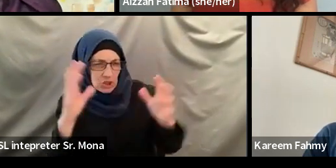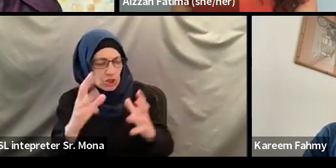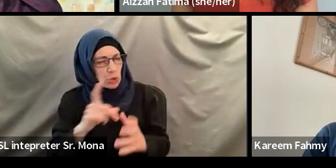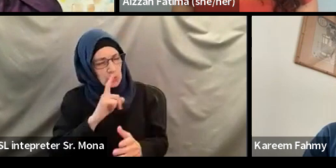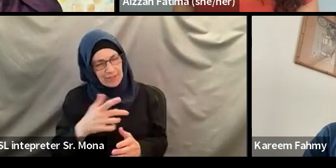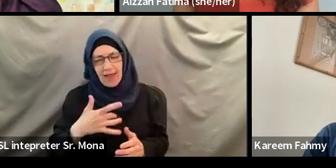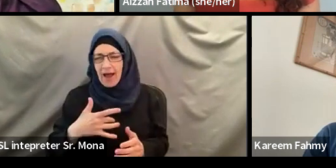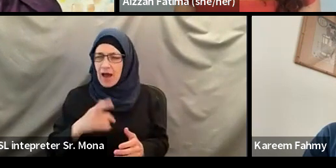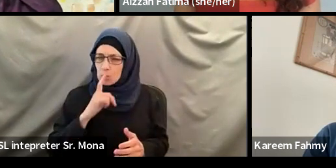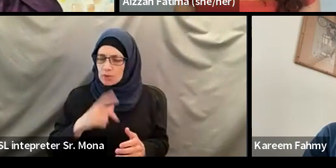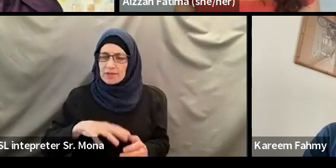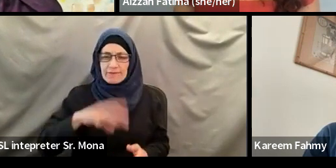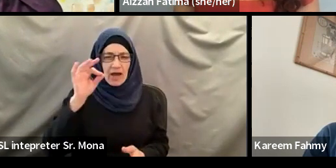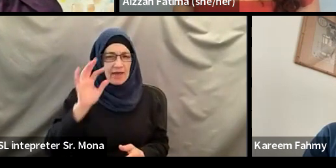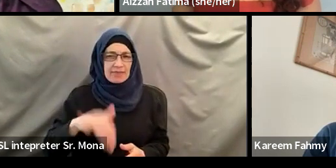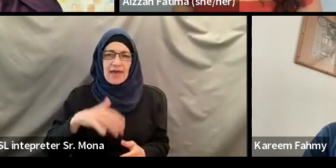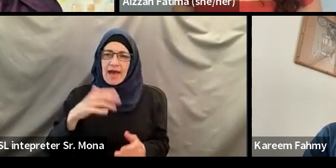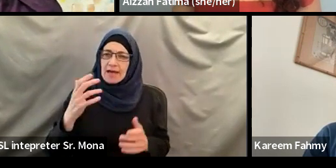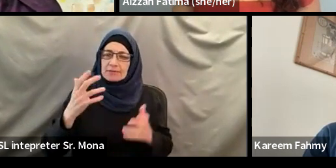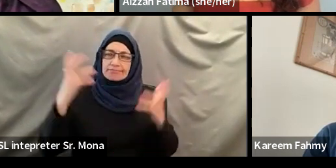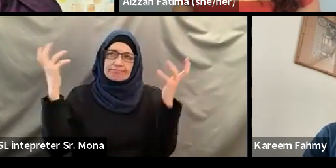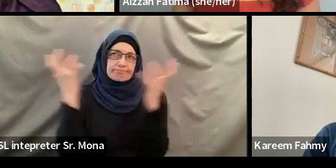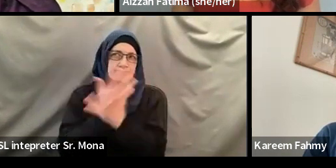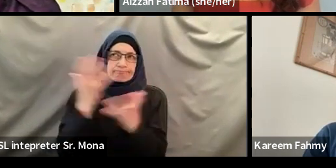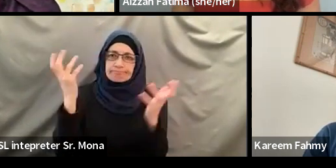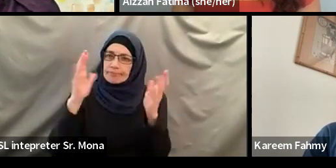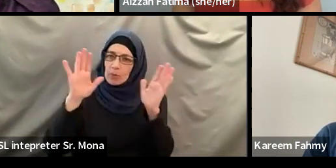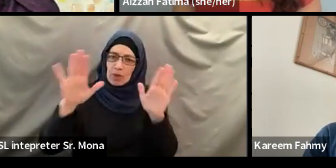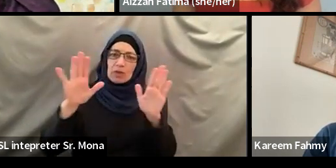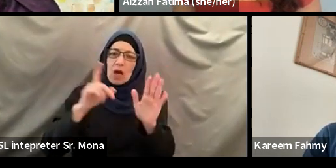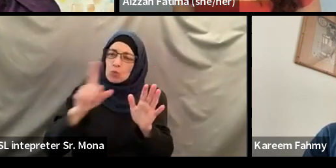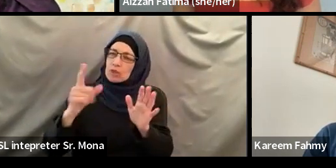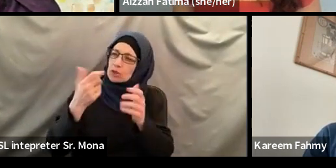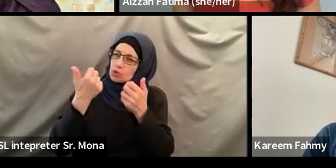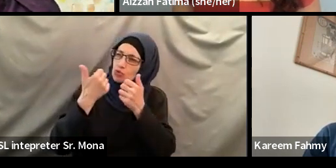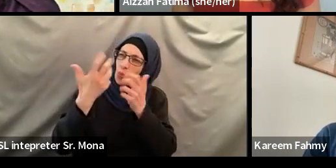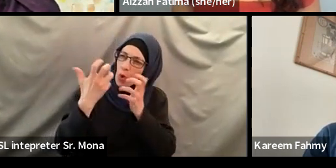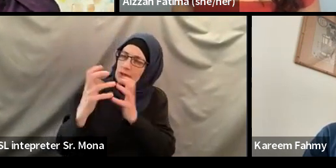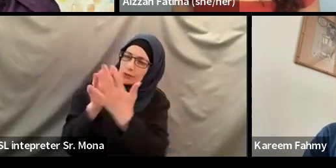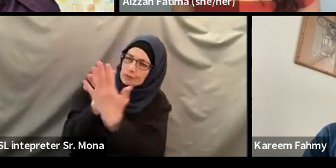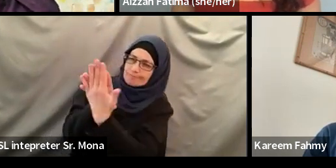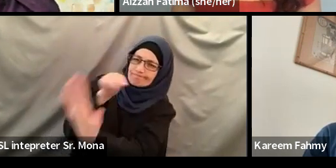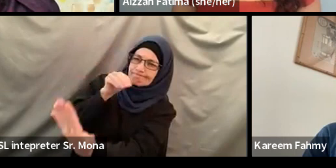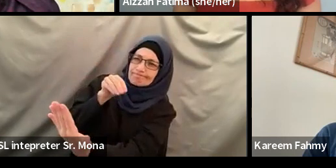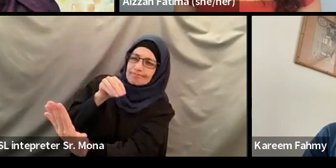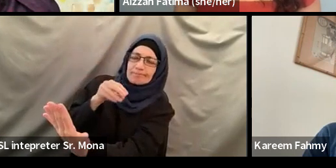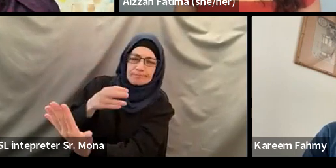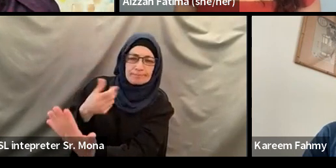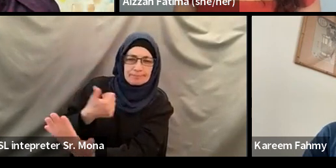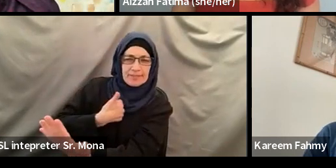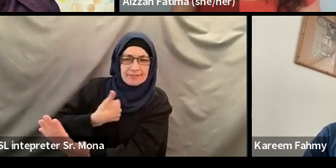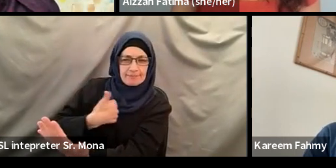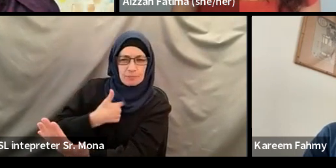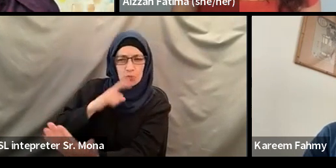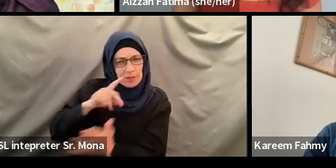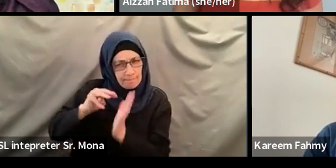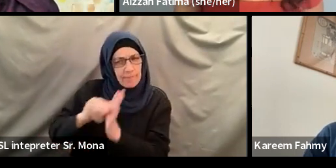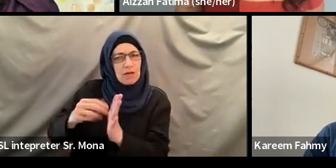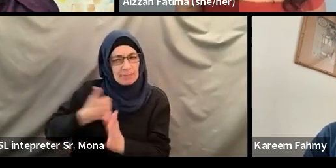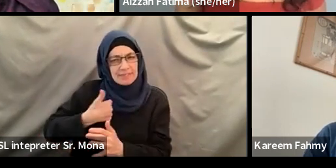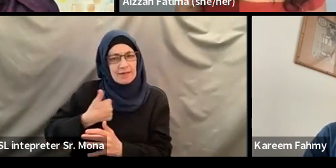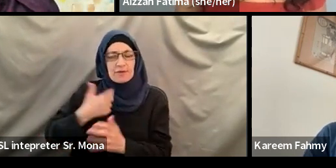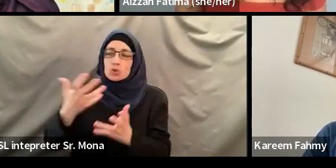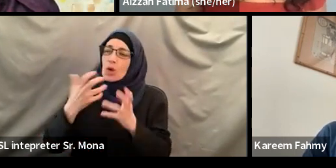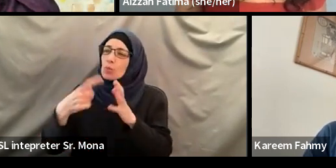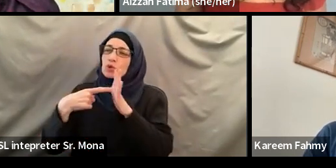find remarkable and want to try to model myself after. So I just wanted to show that as like a model of